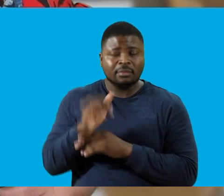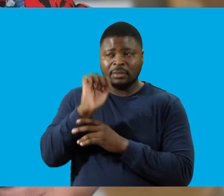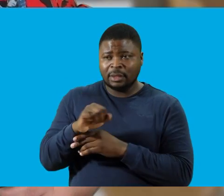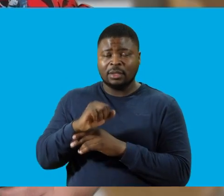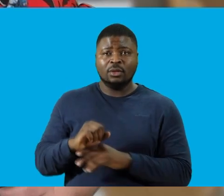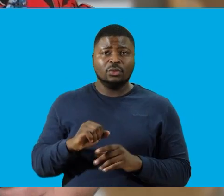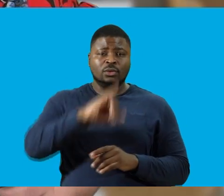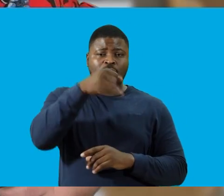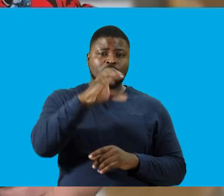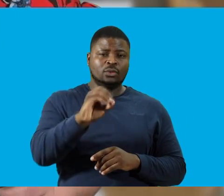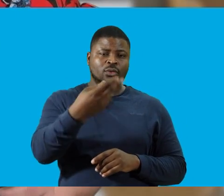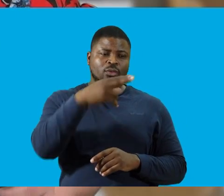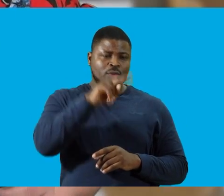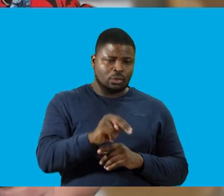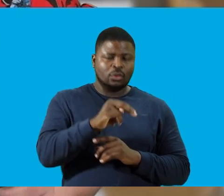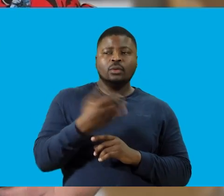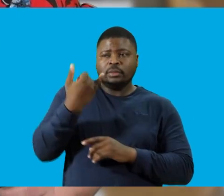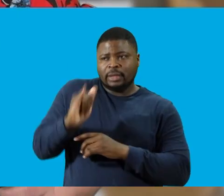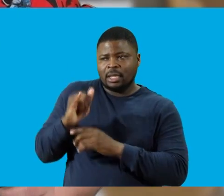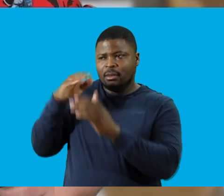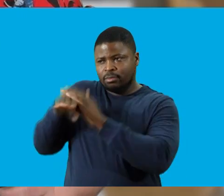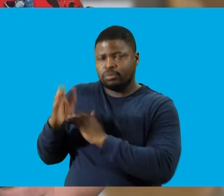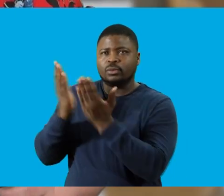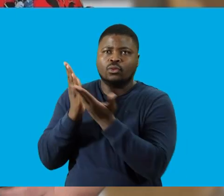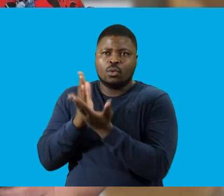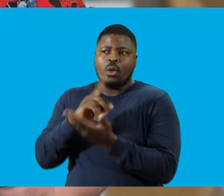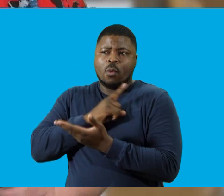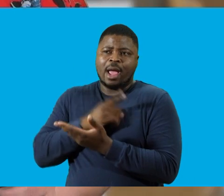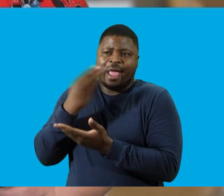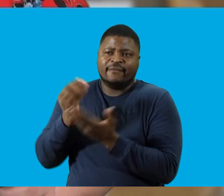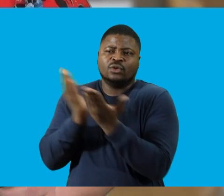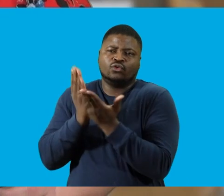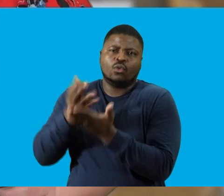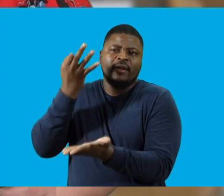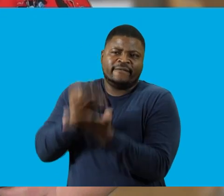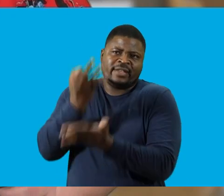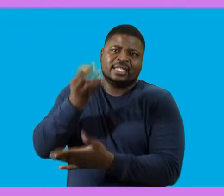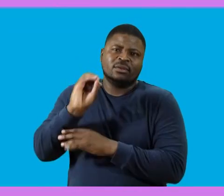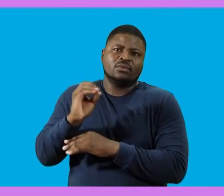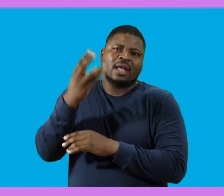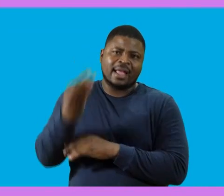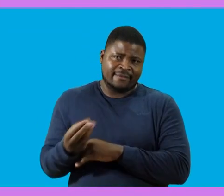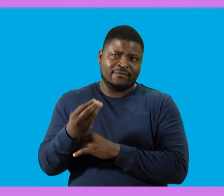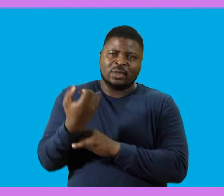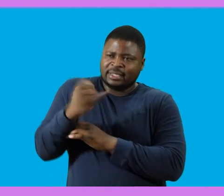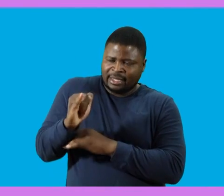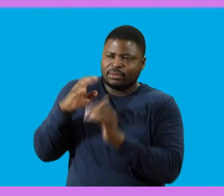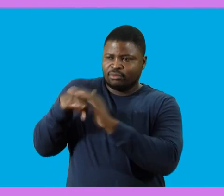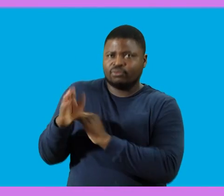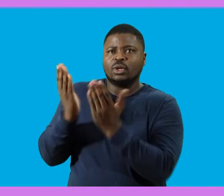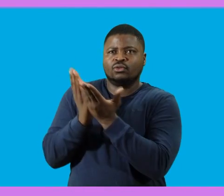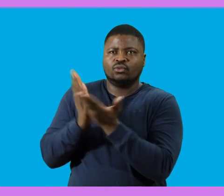be attending school if they made provision for school fees. So yes, he is attending